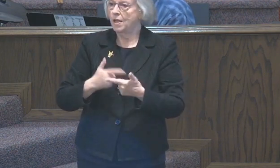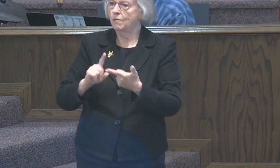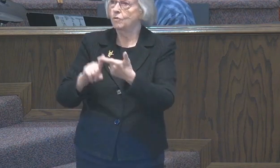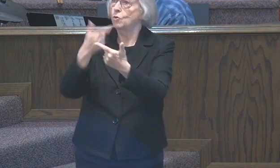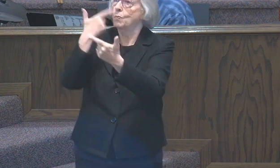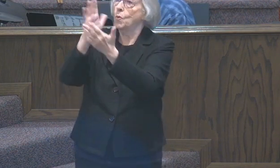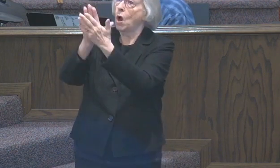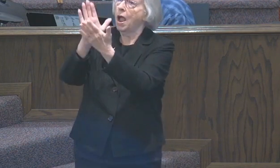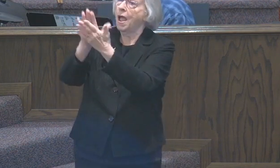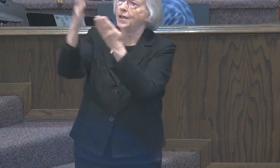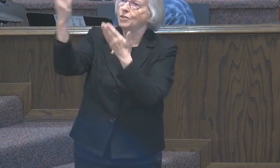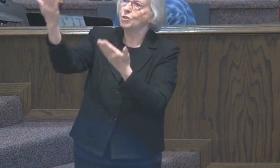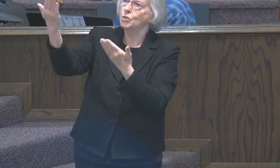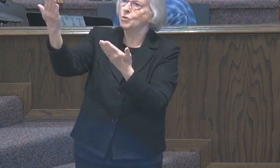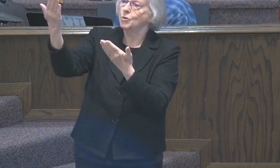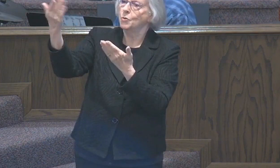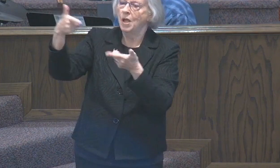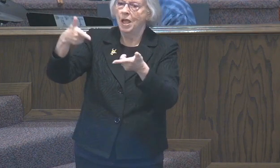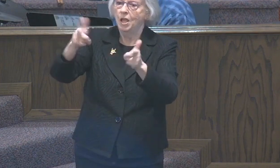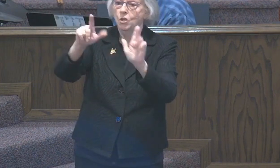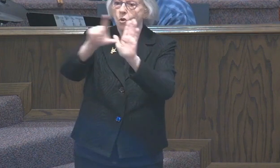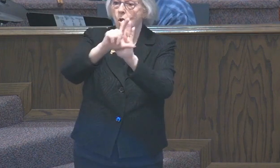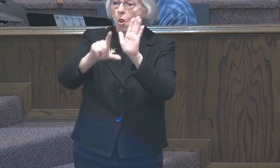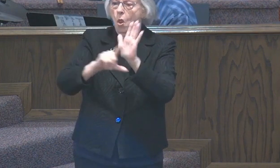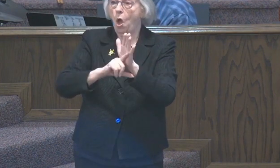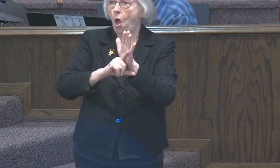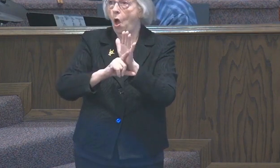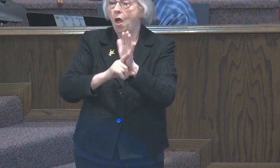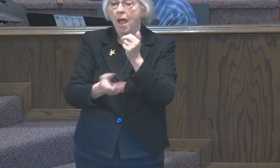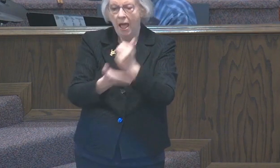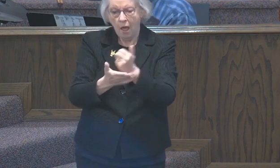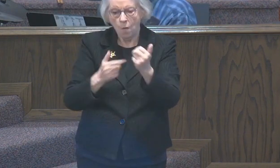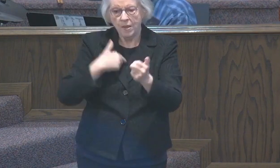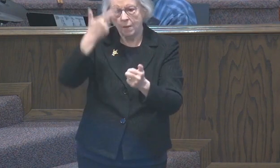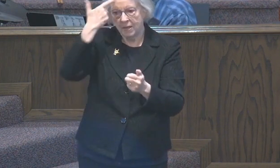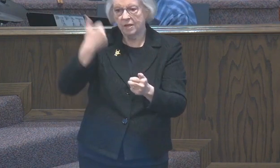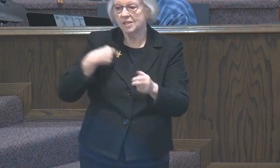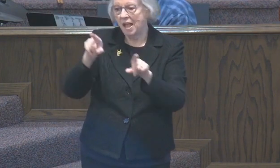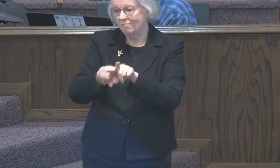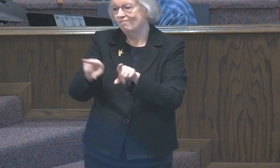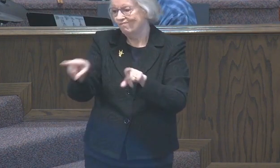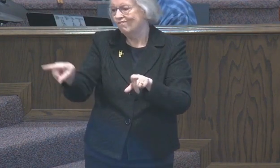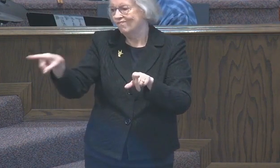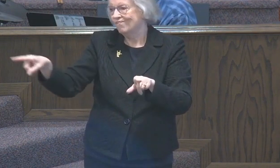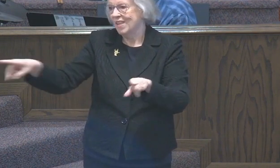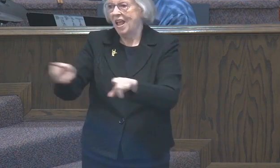me, for I have gone astray like a lost sheep. Seek your